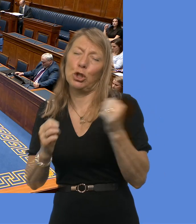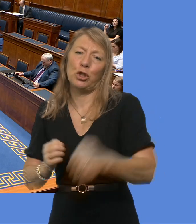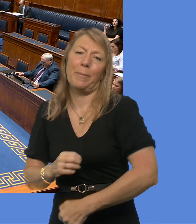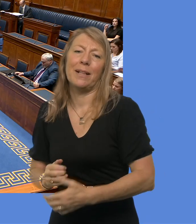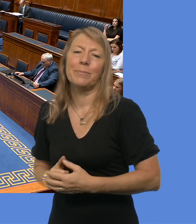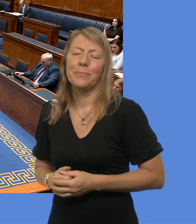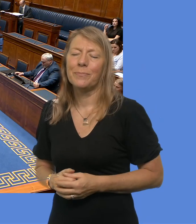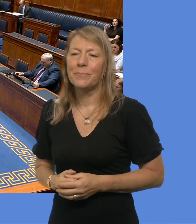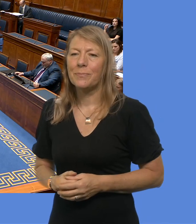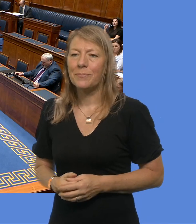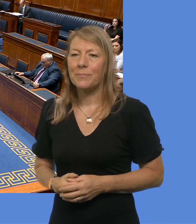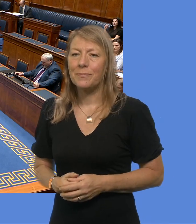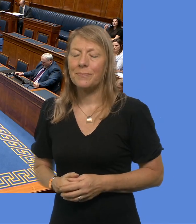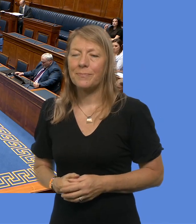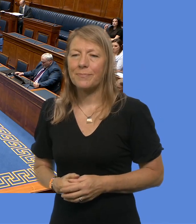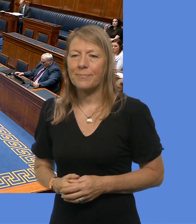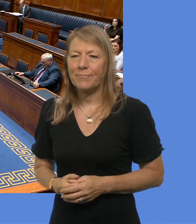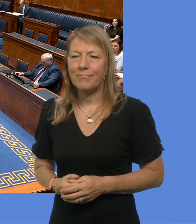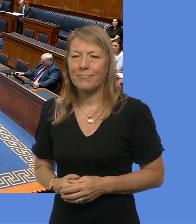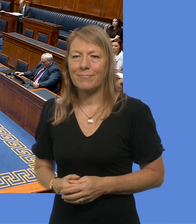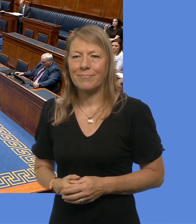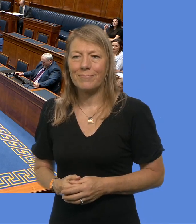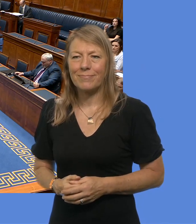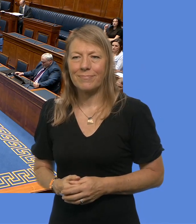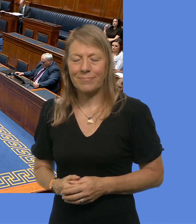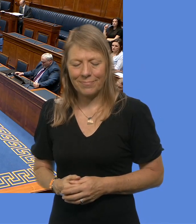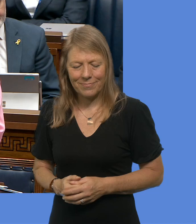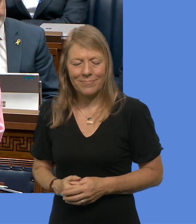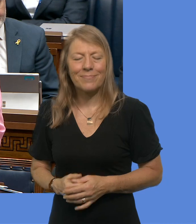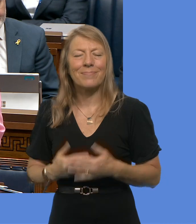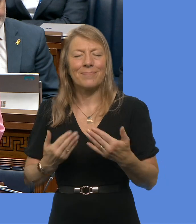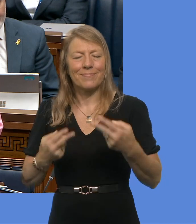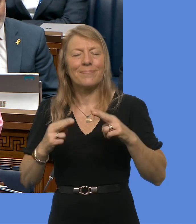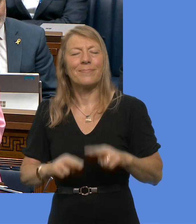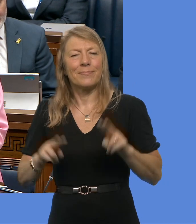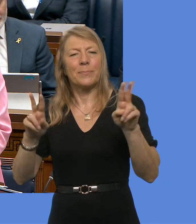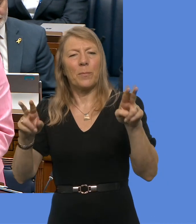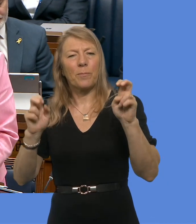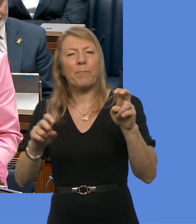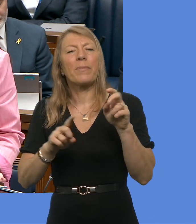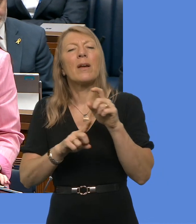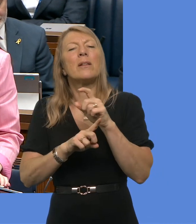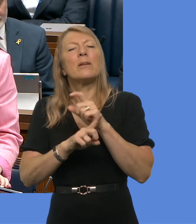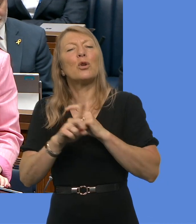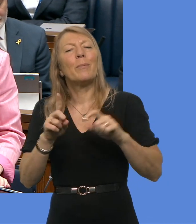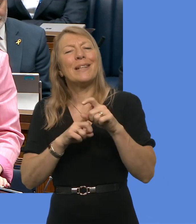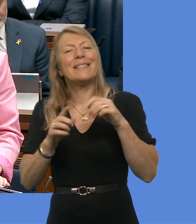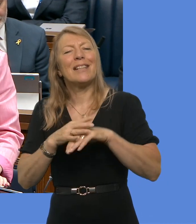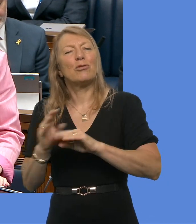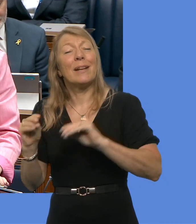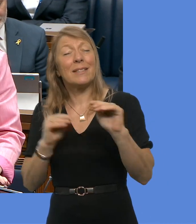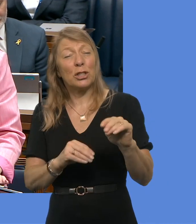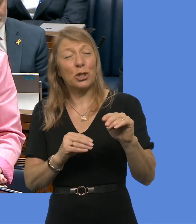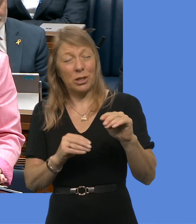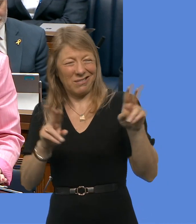5. Thank you, Mr. Speaker. Communities in Transitions is designed to build safer, empowered communities free from